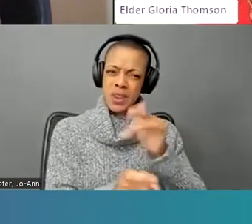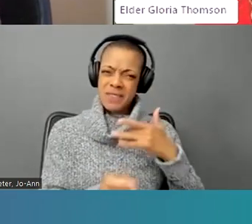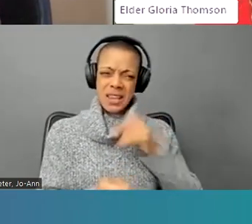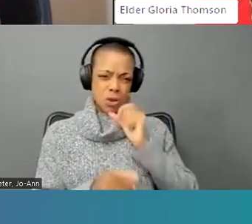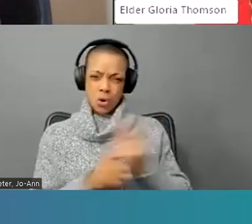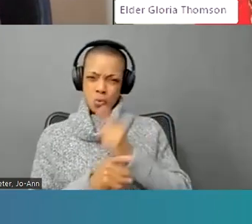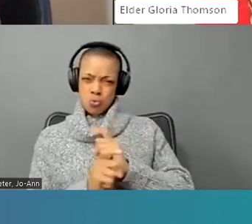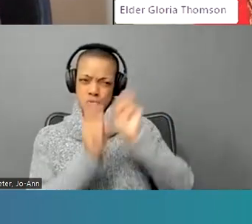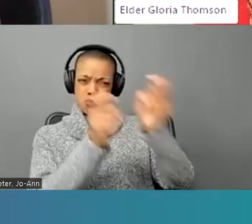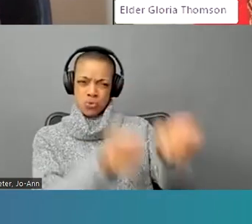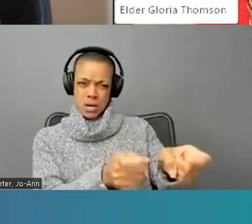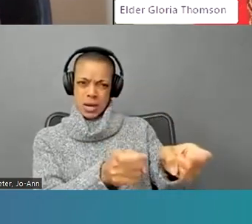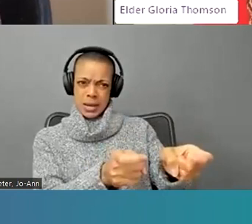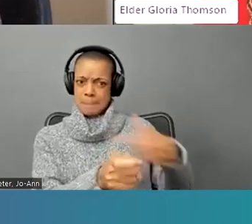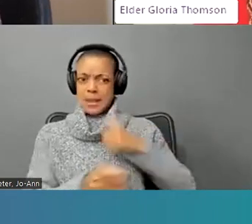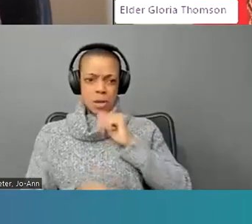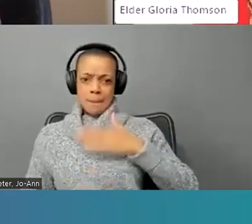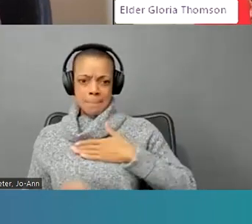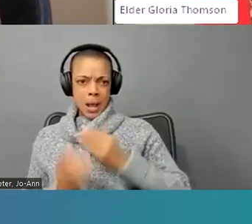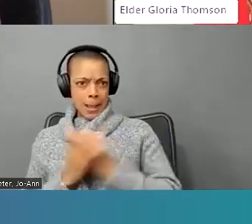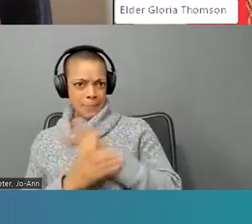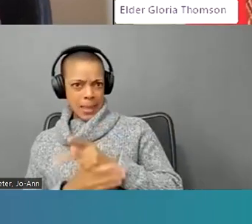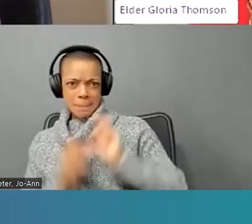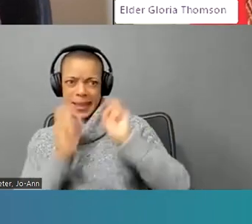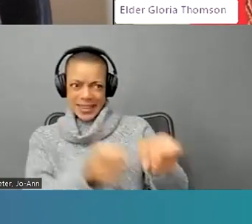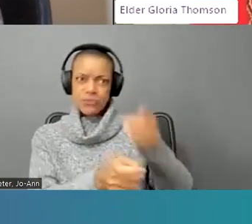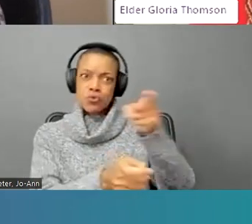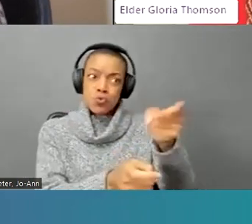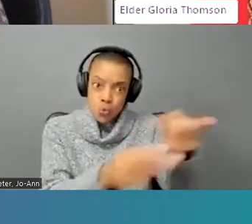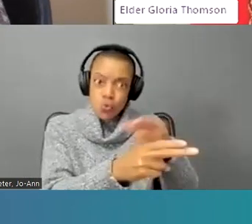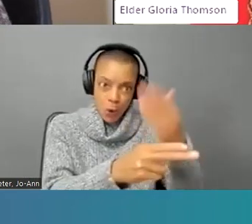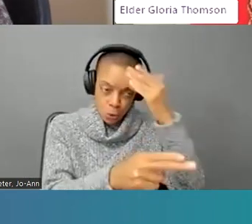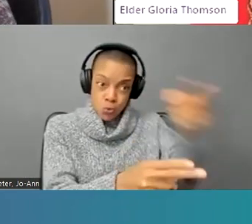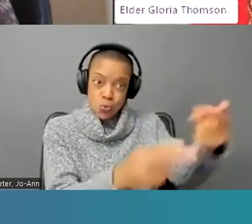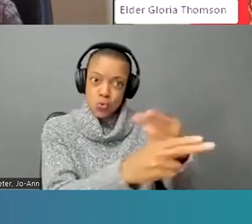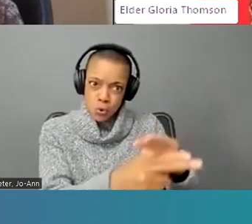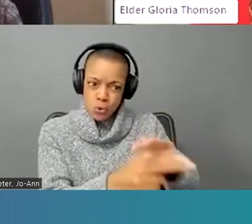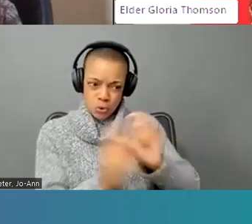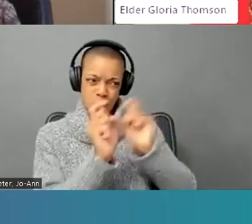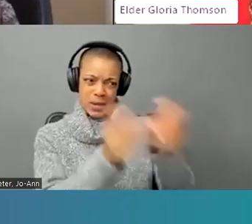to engage you by giving you something, you know what I mean?